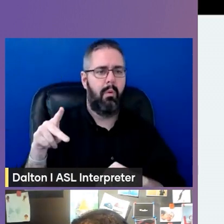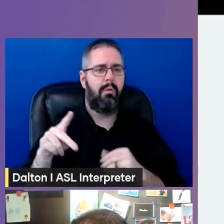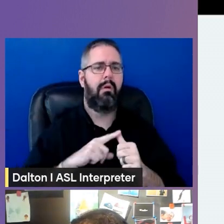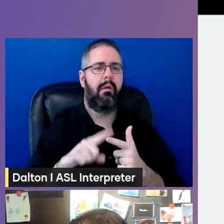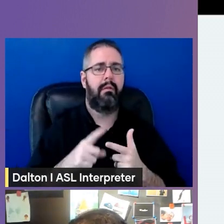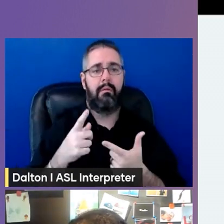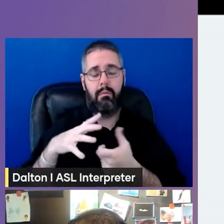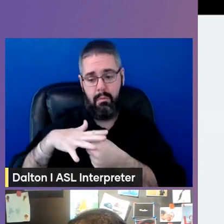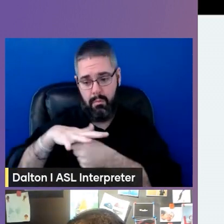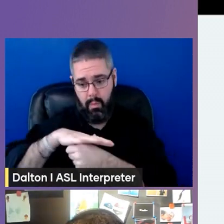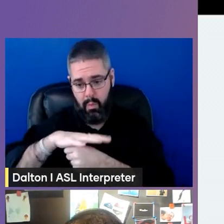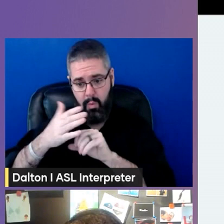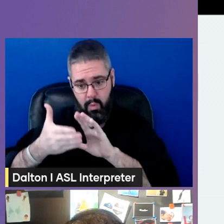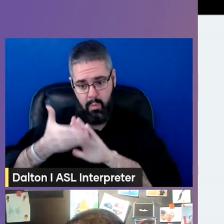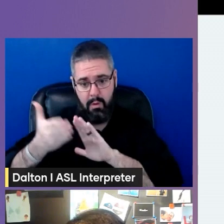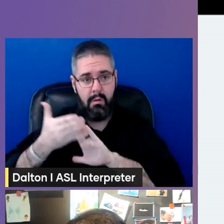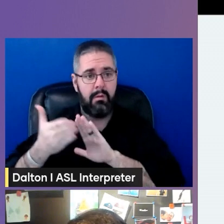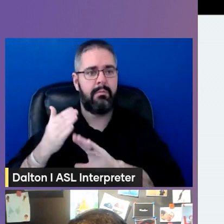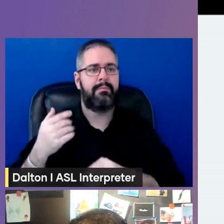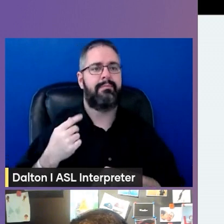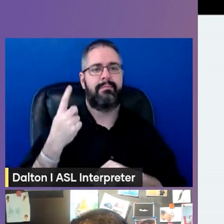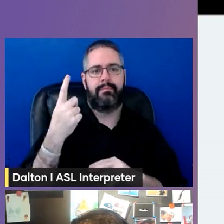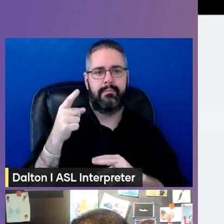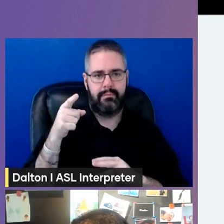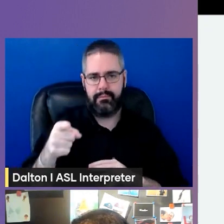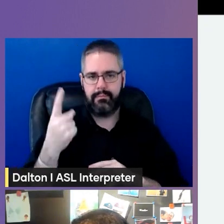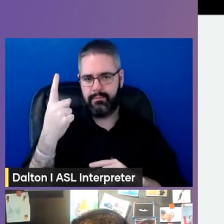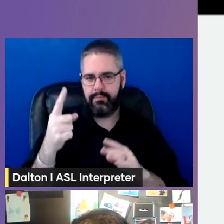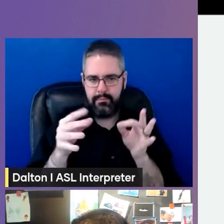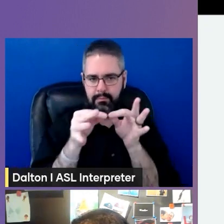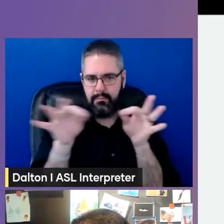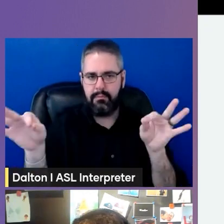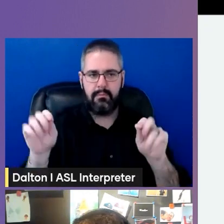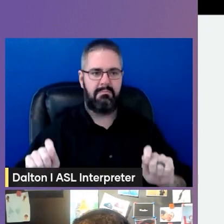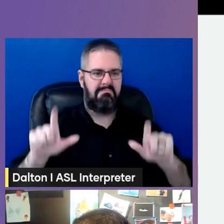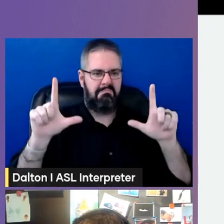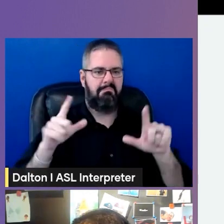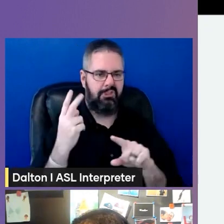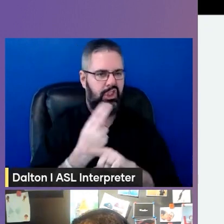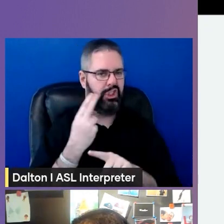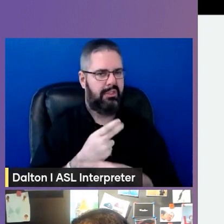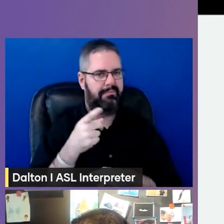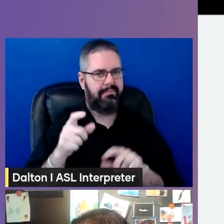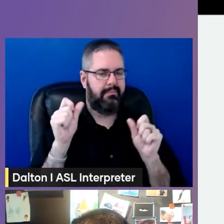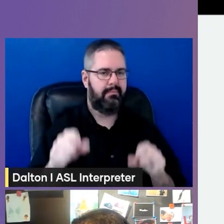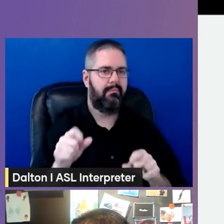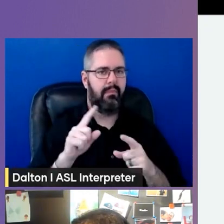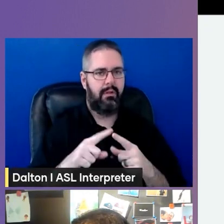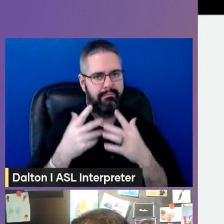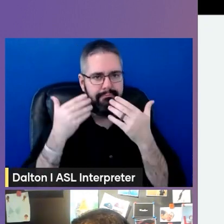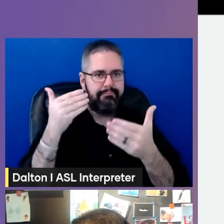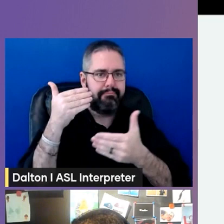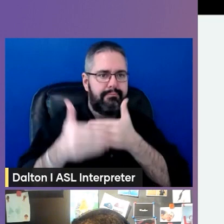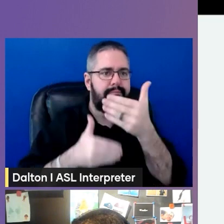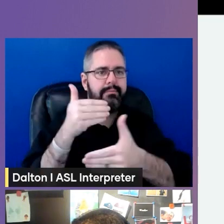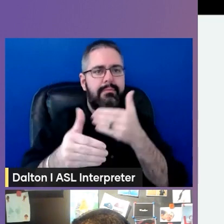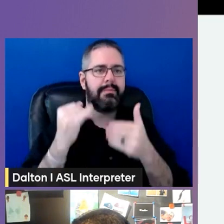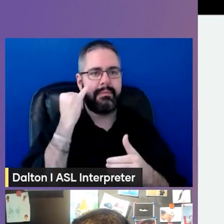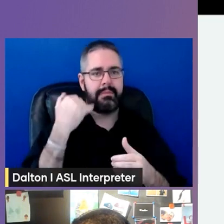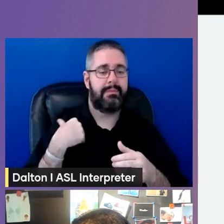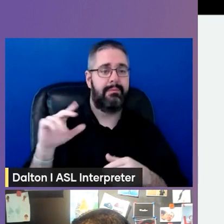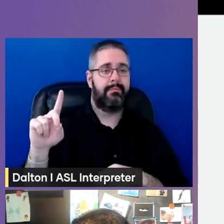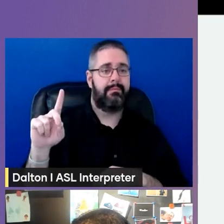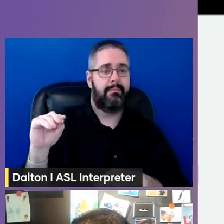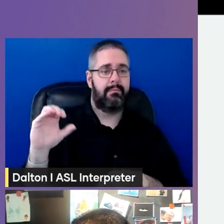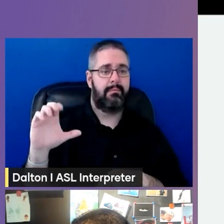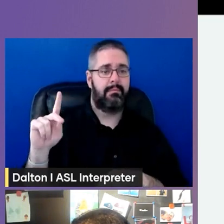locally, there's a one-liner on the screen that you can use to just get it going if you have a Docker running.